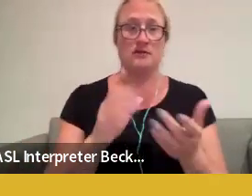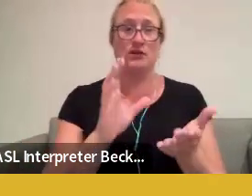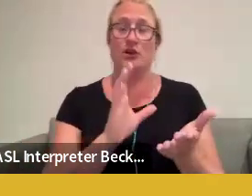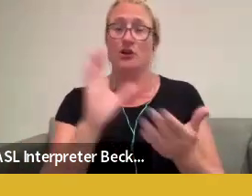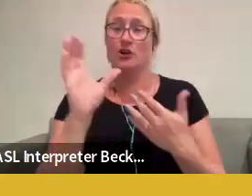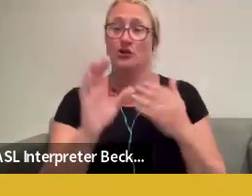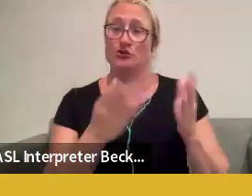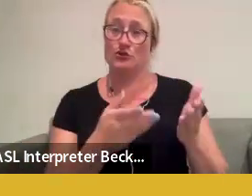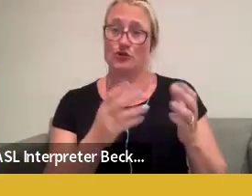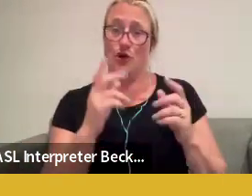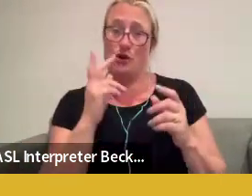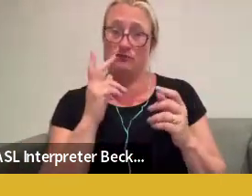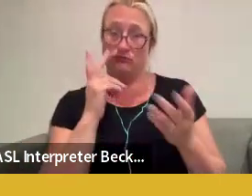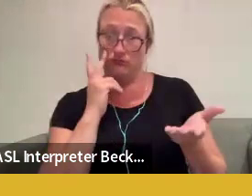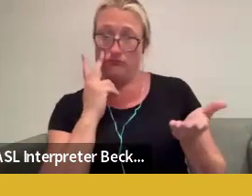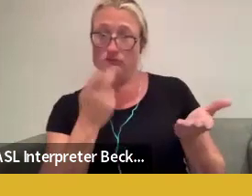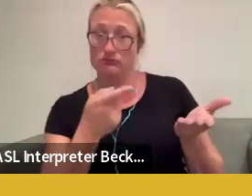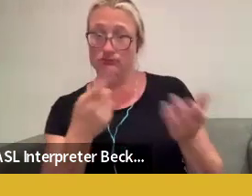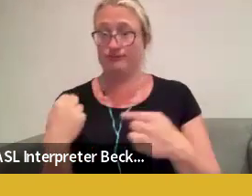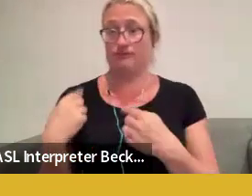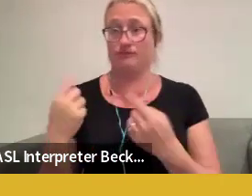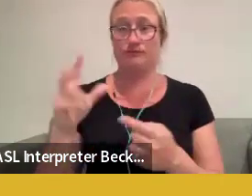CDC shows that on average, over the last 30